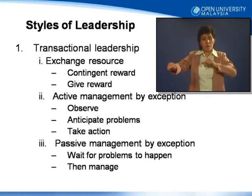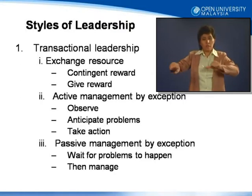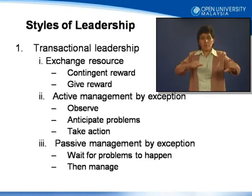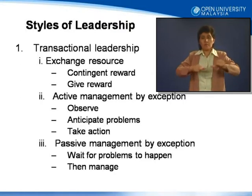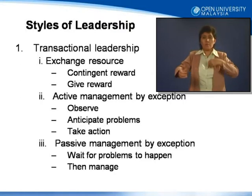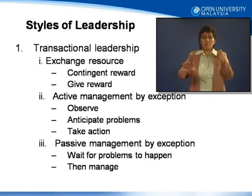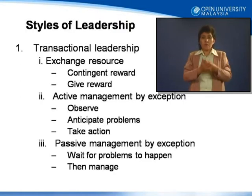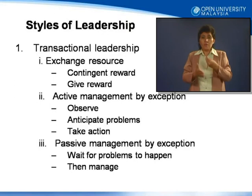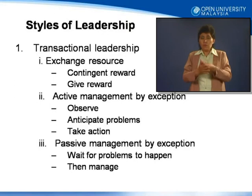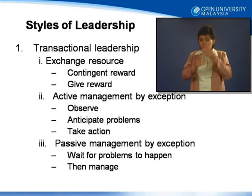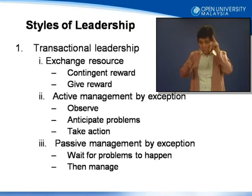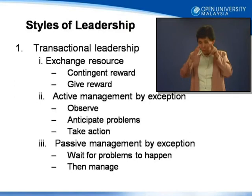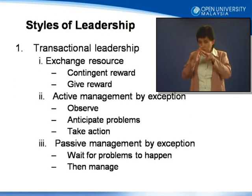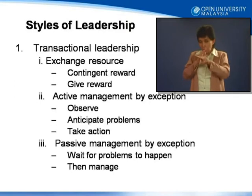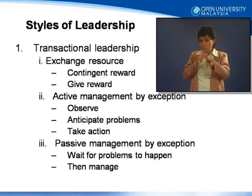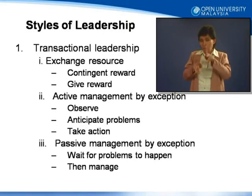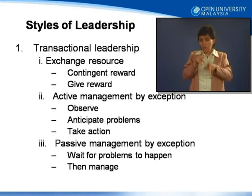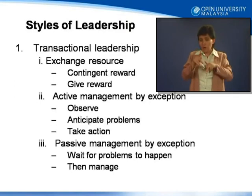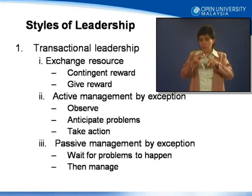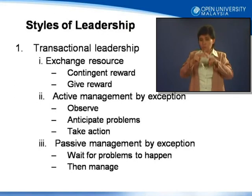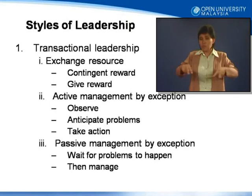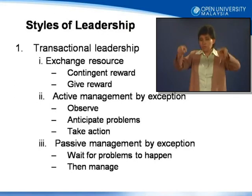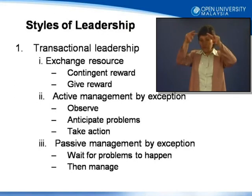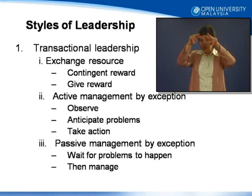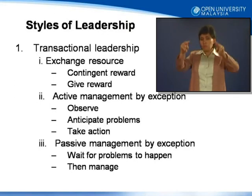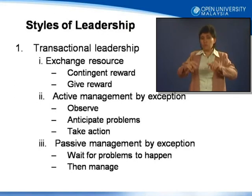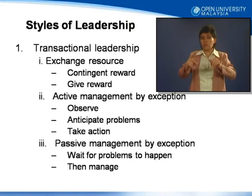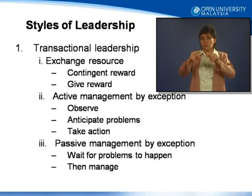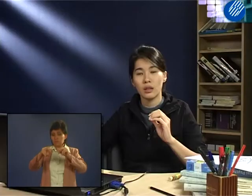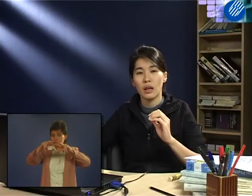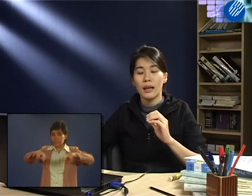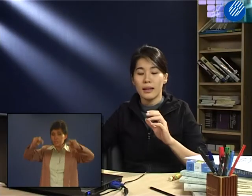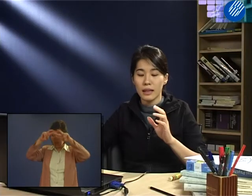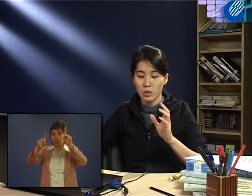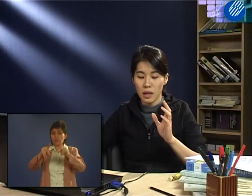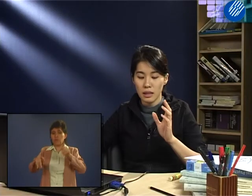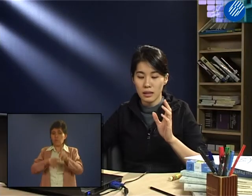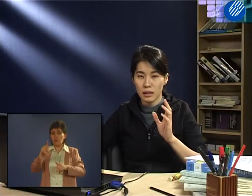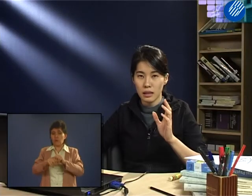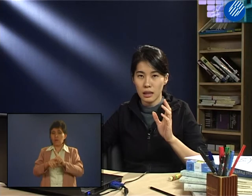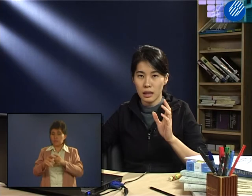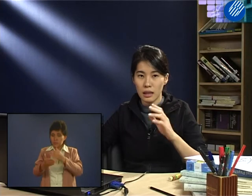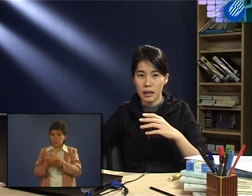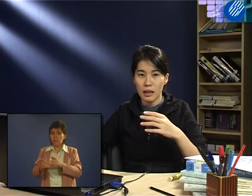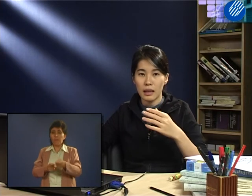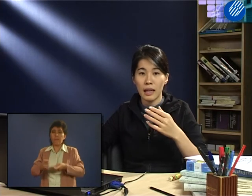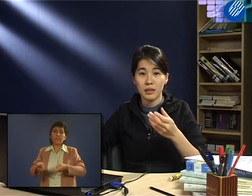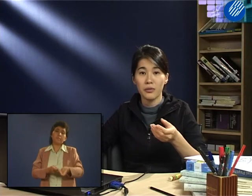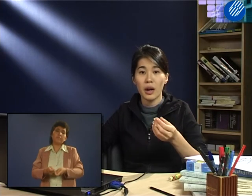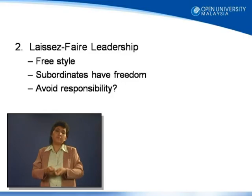people you evaluate people and also sometimes they have some passive management next one it's the